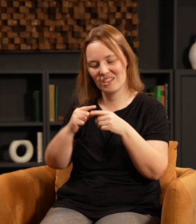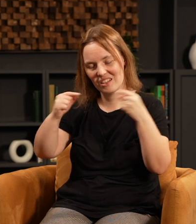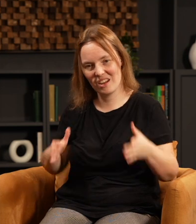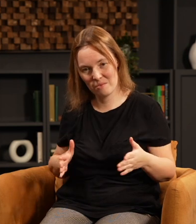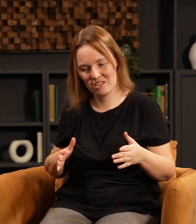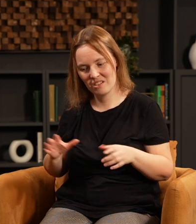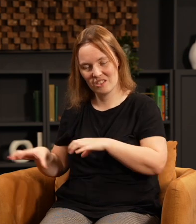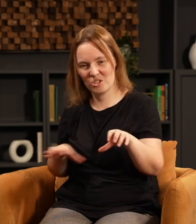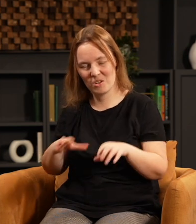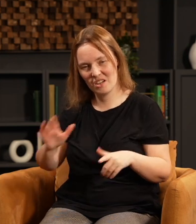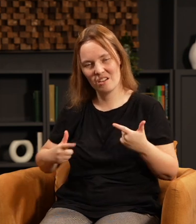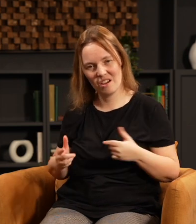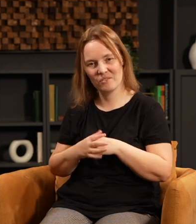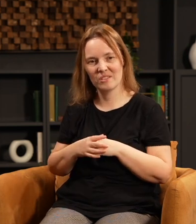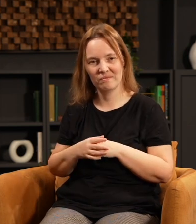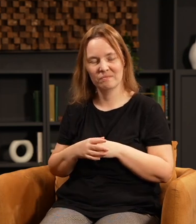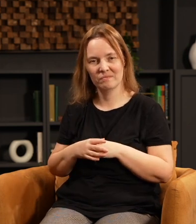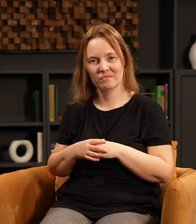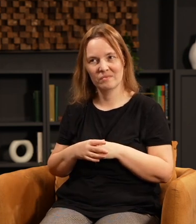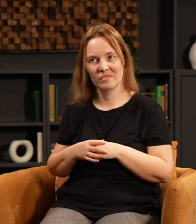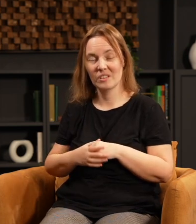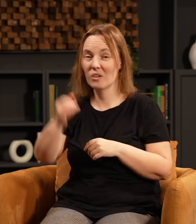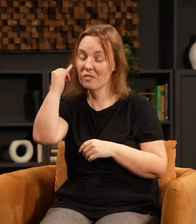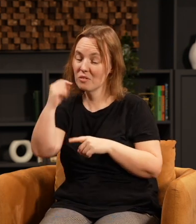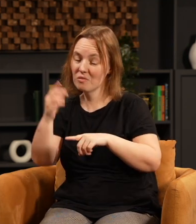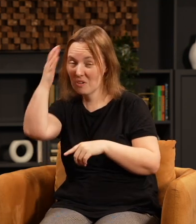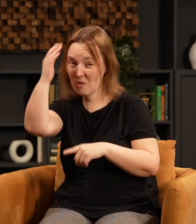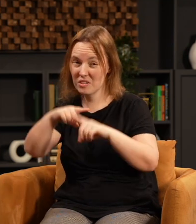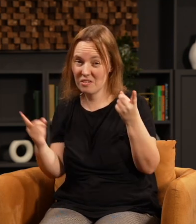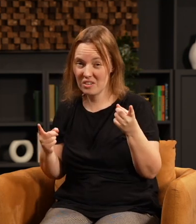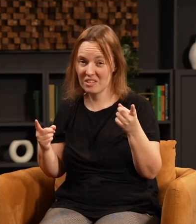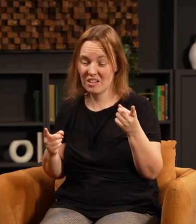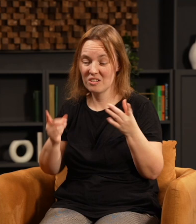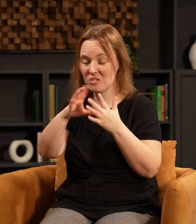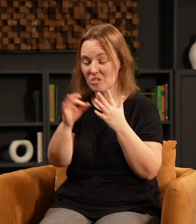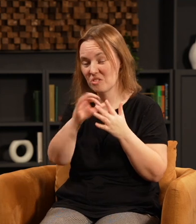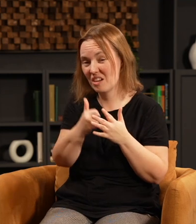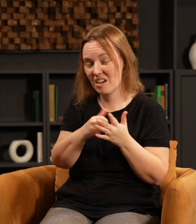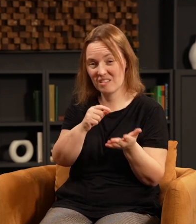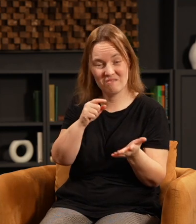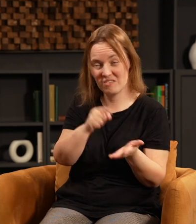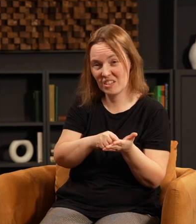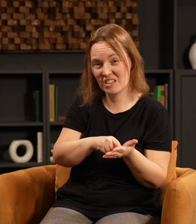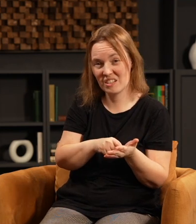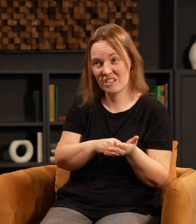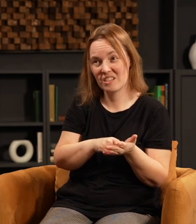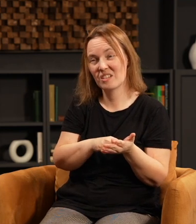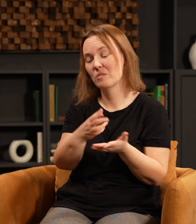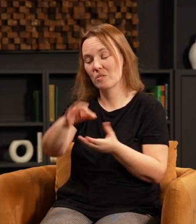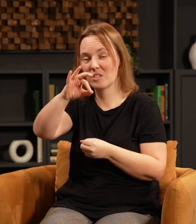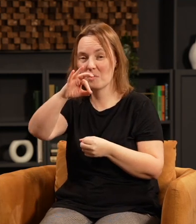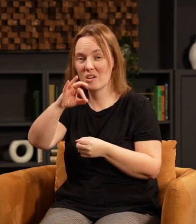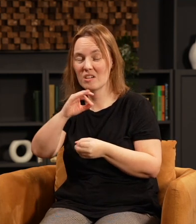lives. Or if you know the difference, but you choose not to deal with it, you need to understand it's not an innocuous thing. When the Holy Spirit speaks to you about